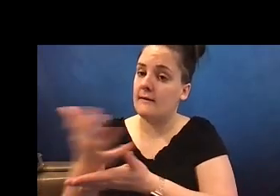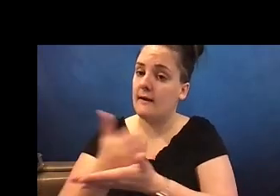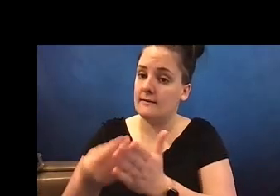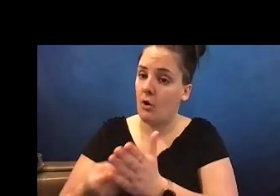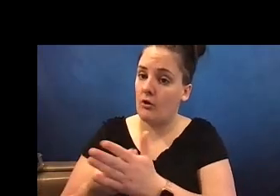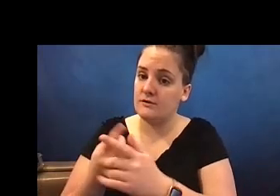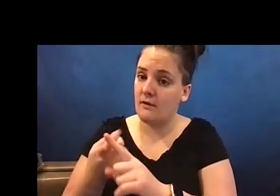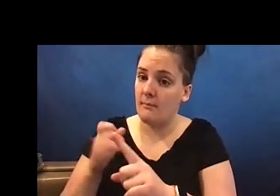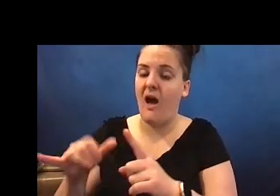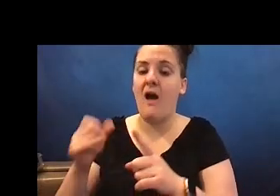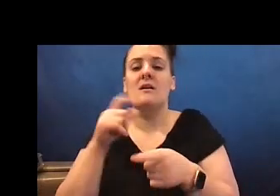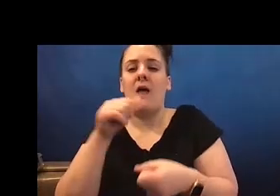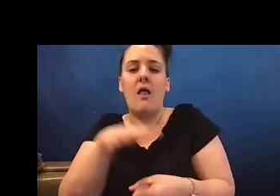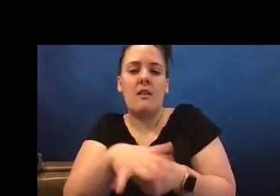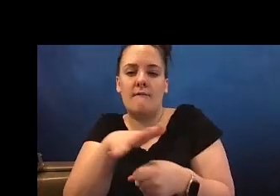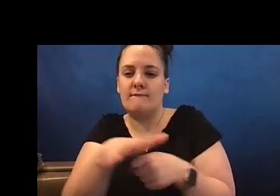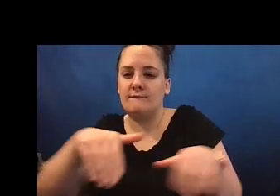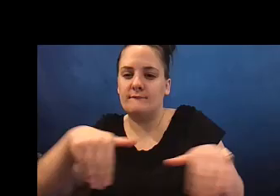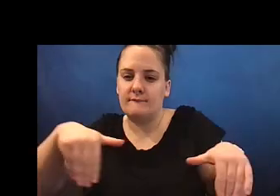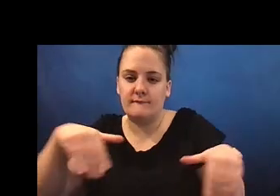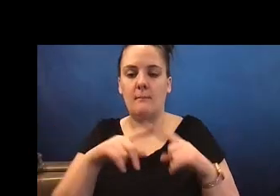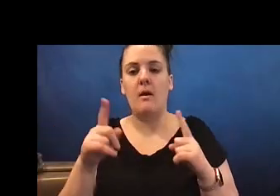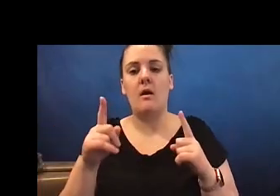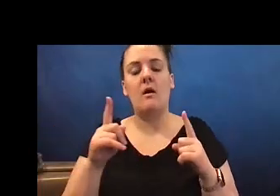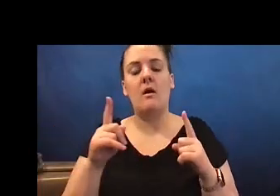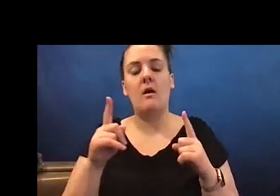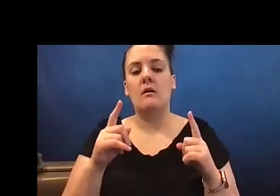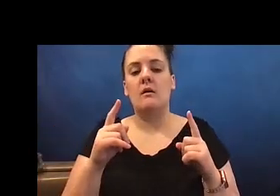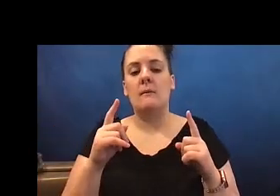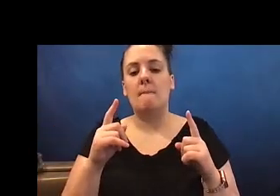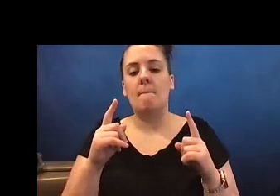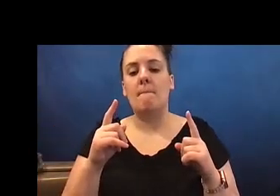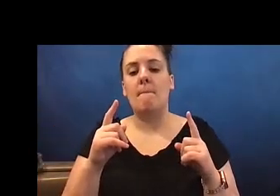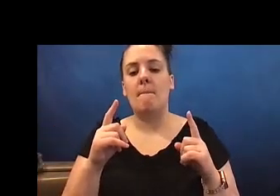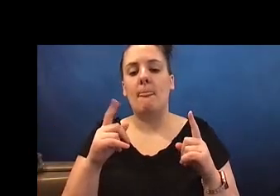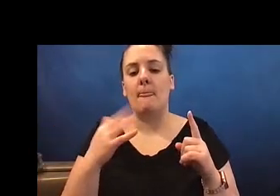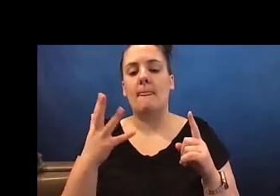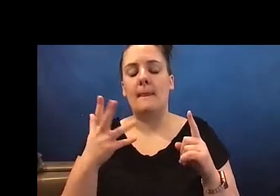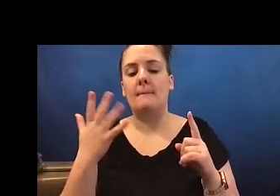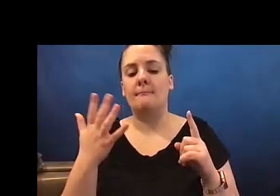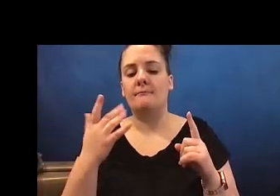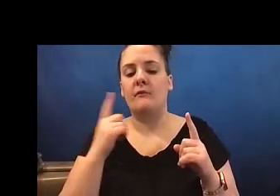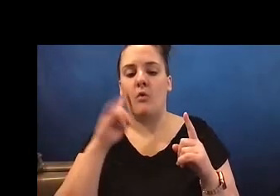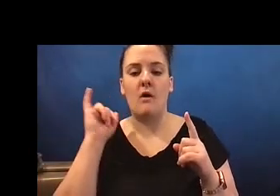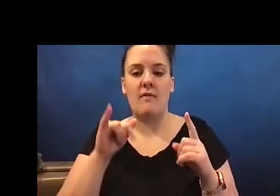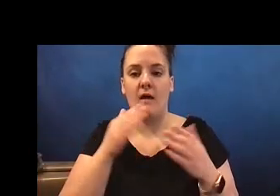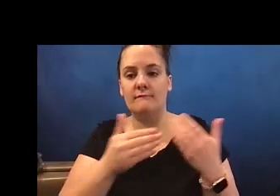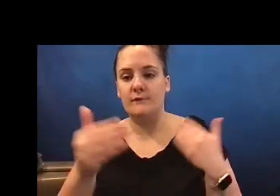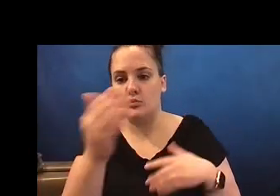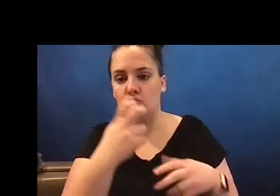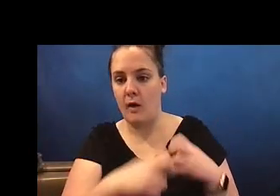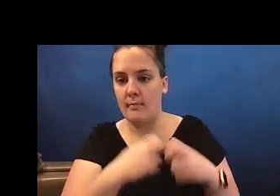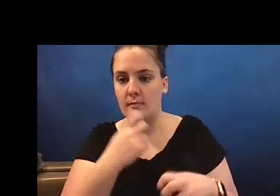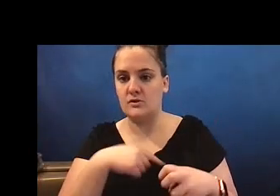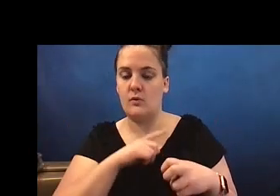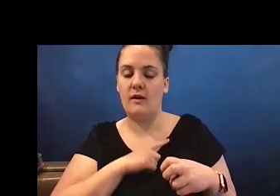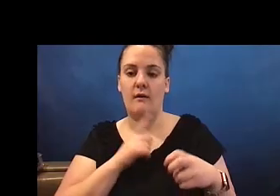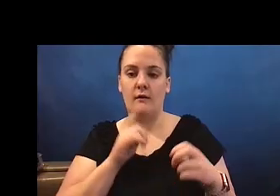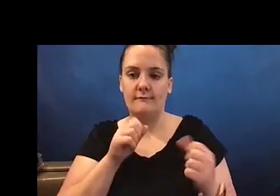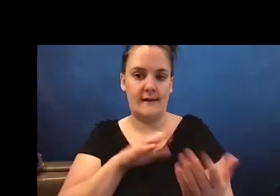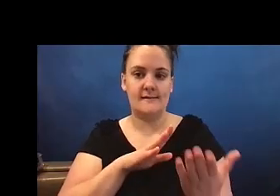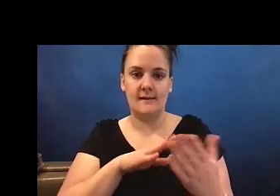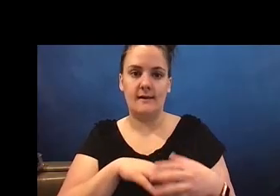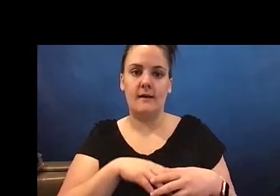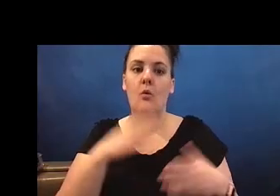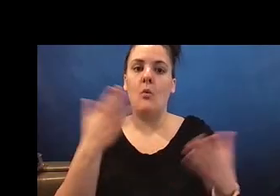that will get us through the headwinds that we're facing. And what's going to be provocative, I'll use that word, Donna,